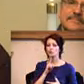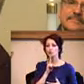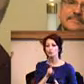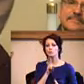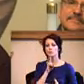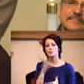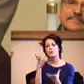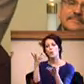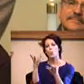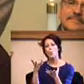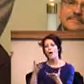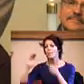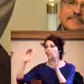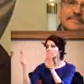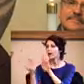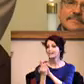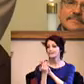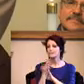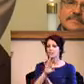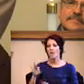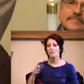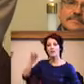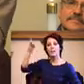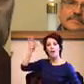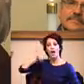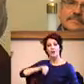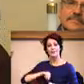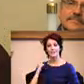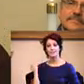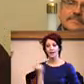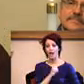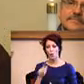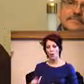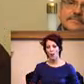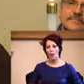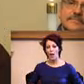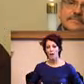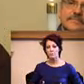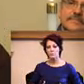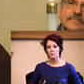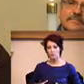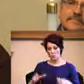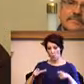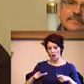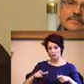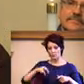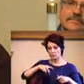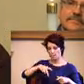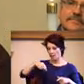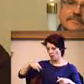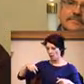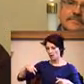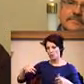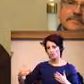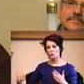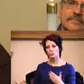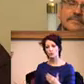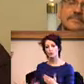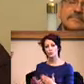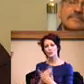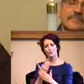presence of God in our lives that as we come out by that water Our Lives become